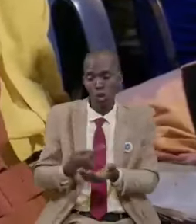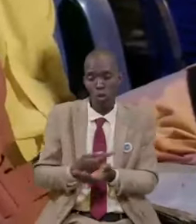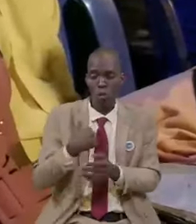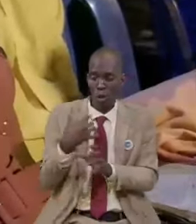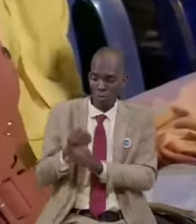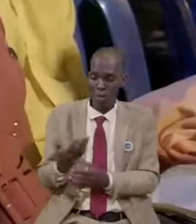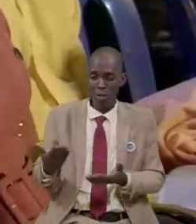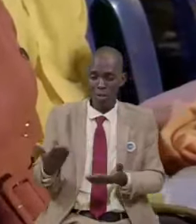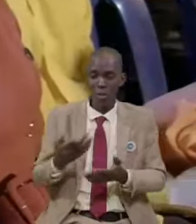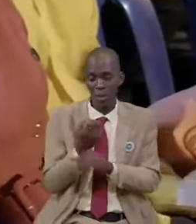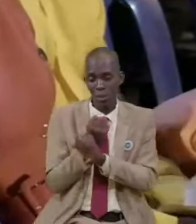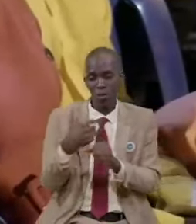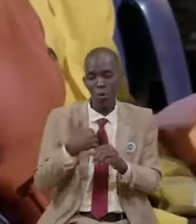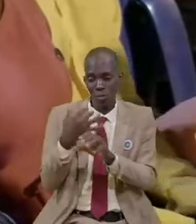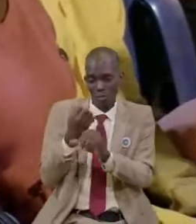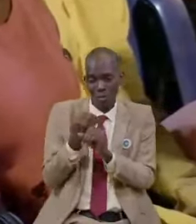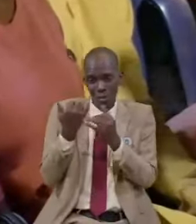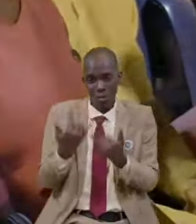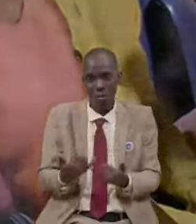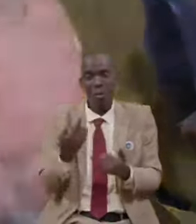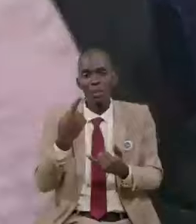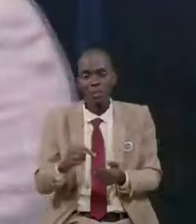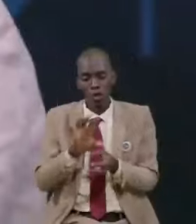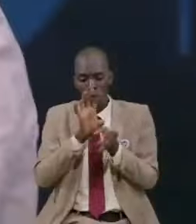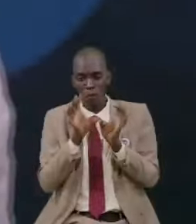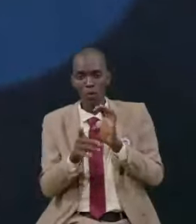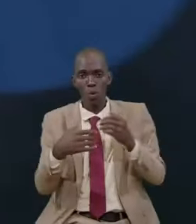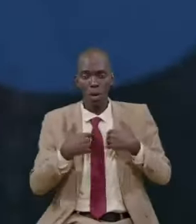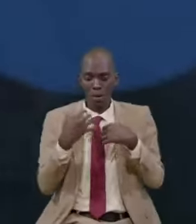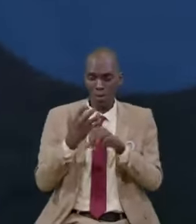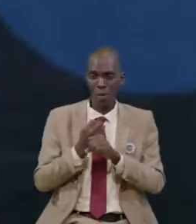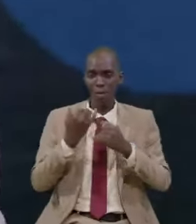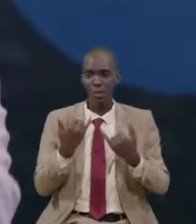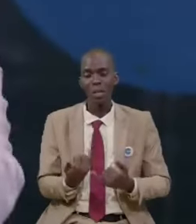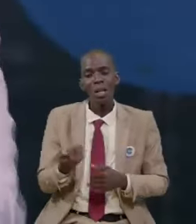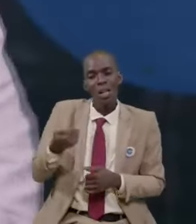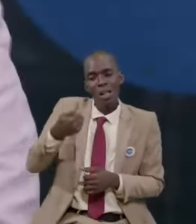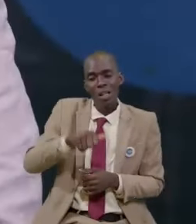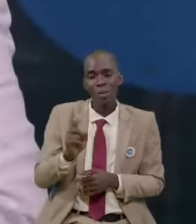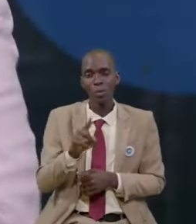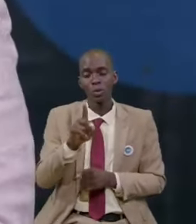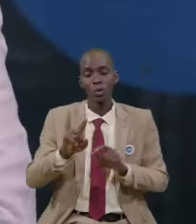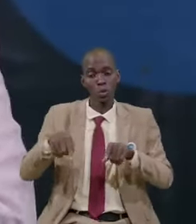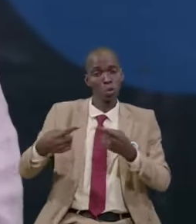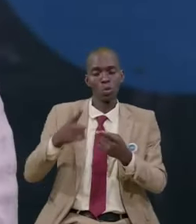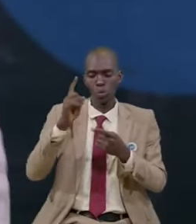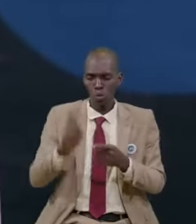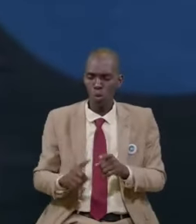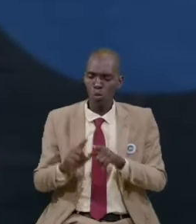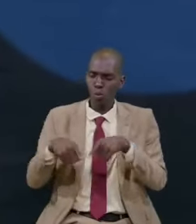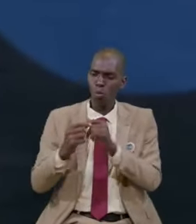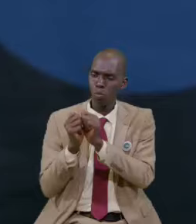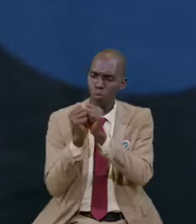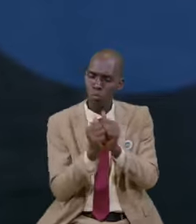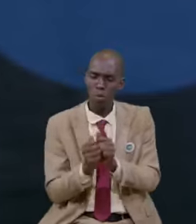you have here, everywhere you go with that same salvation. It will be so in